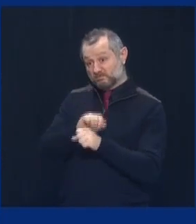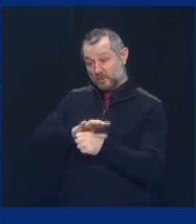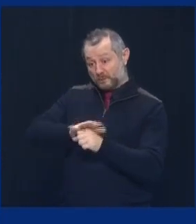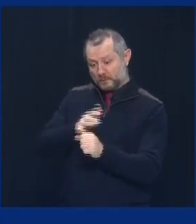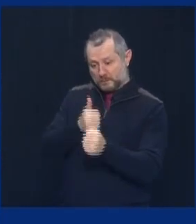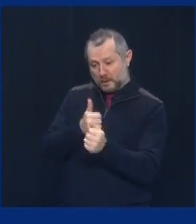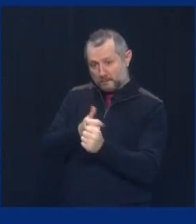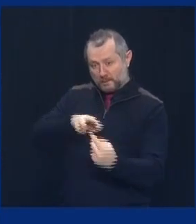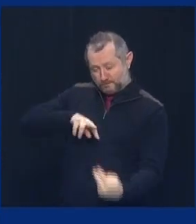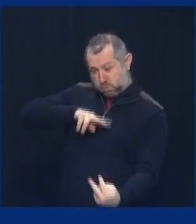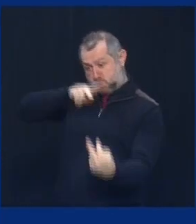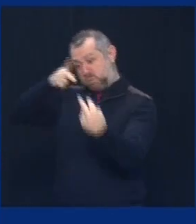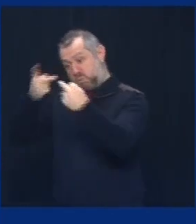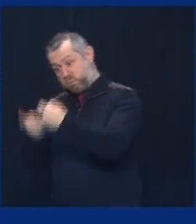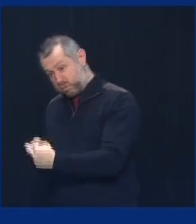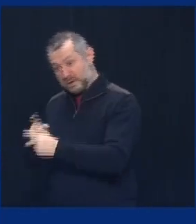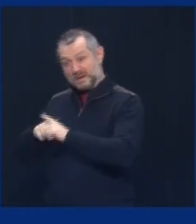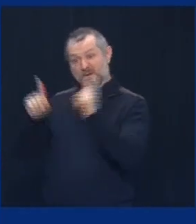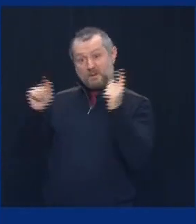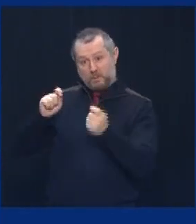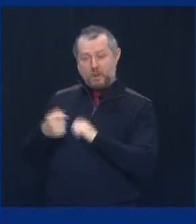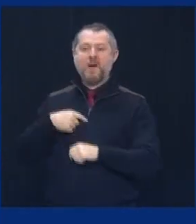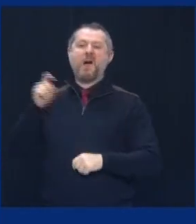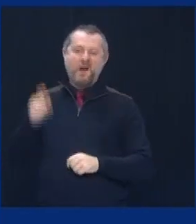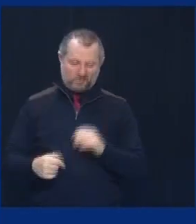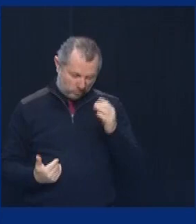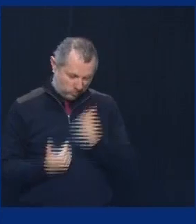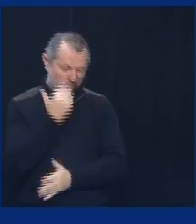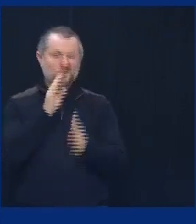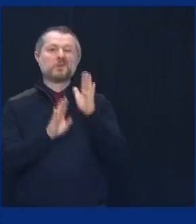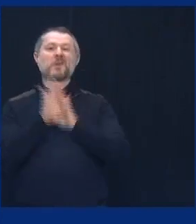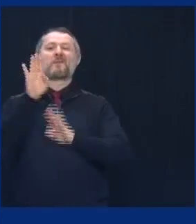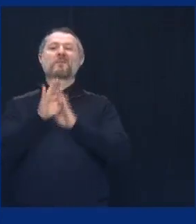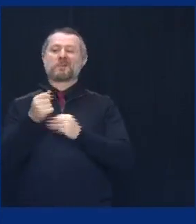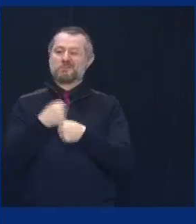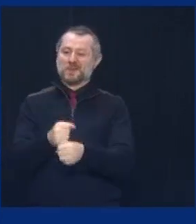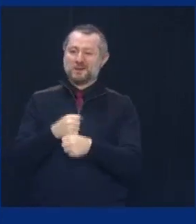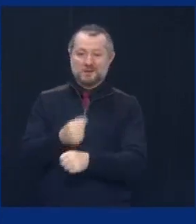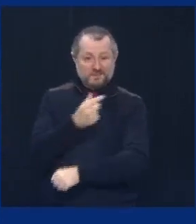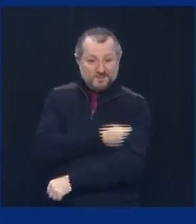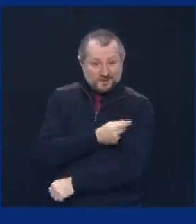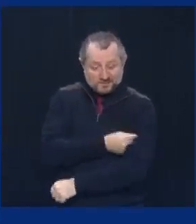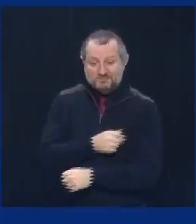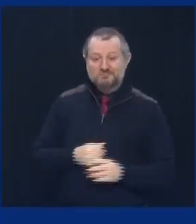have to address that regarding the vaccine. But at this point in time, that's not what they're seeing.